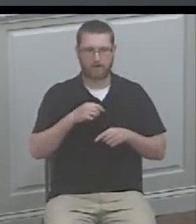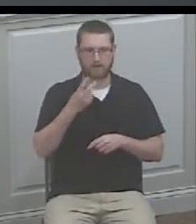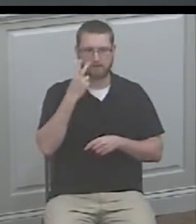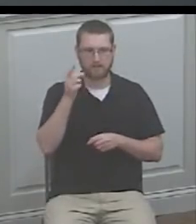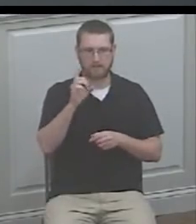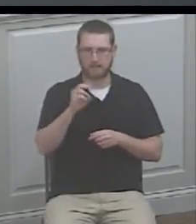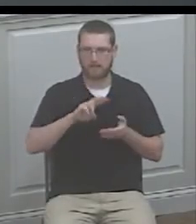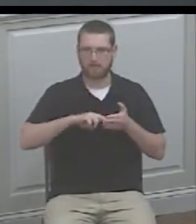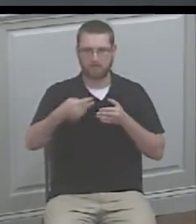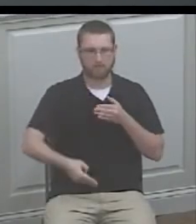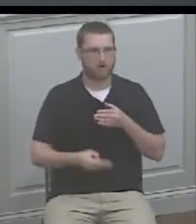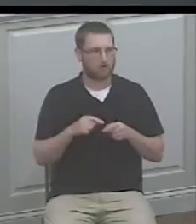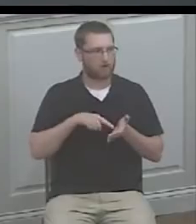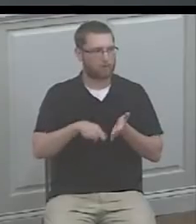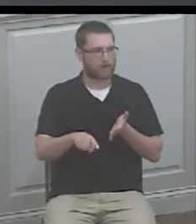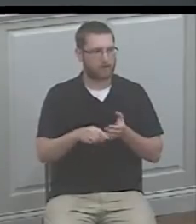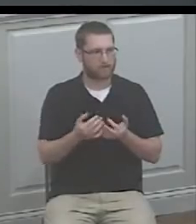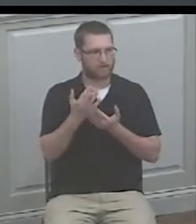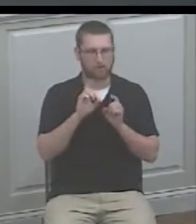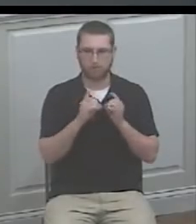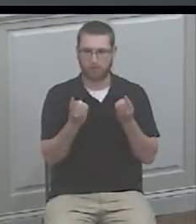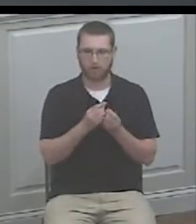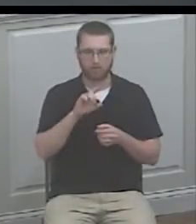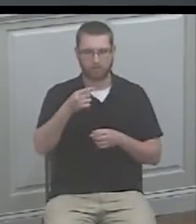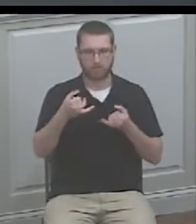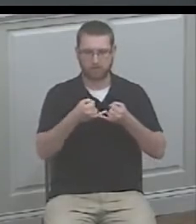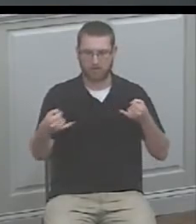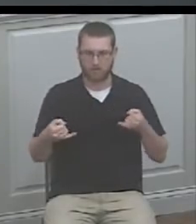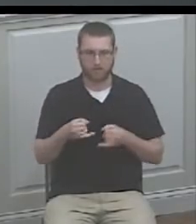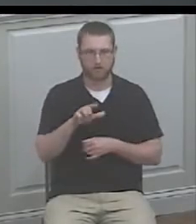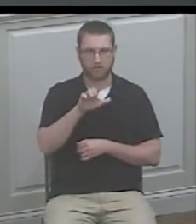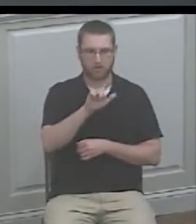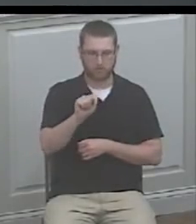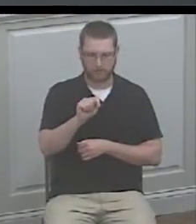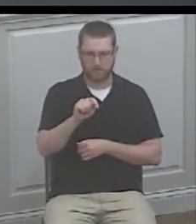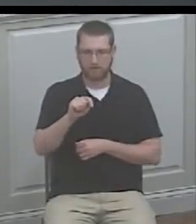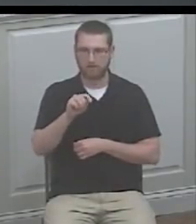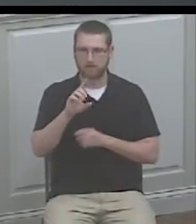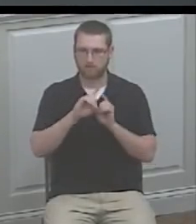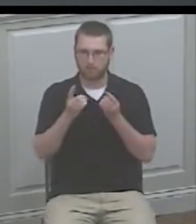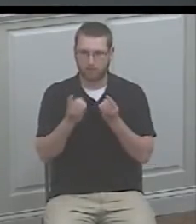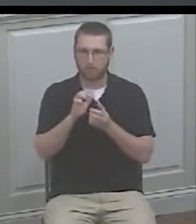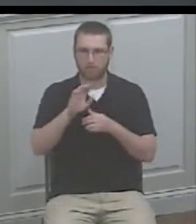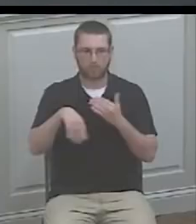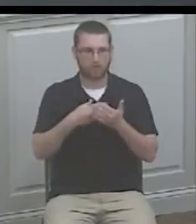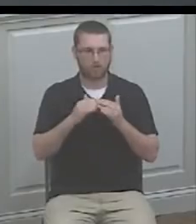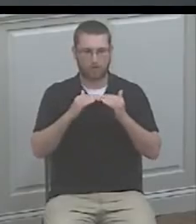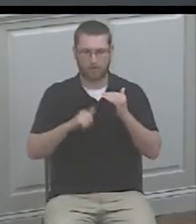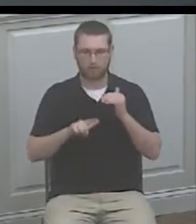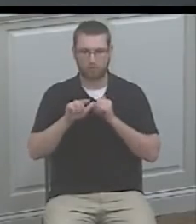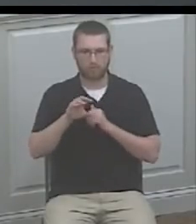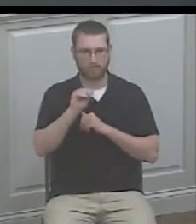fallen in paying its fire personnel. The first line personnel in the department, firefighter, lieutenant, and battalion chief, all fall below the 25th